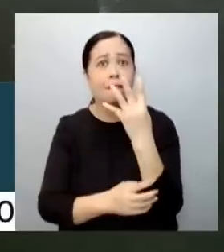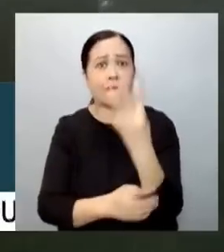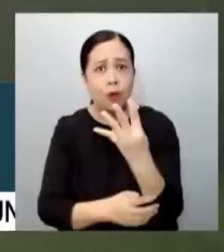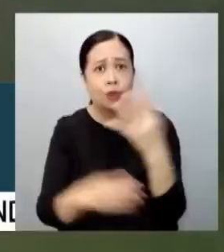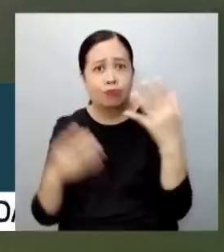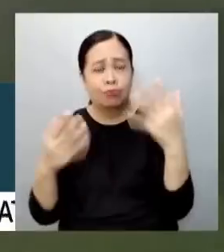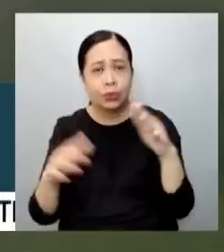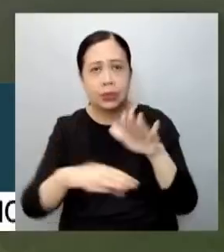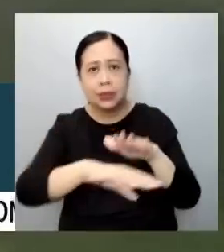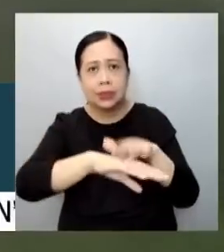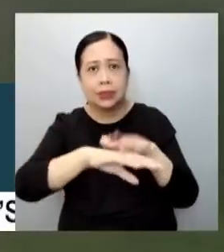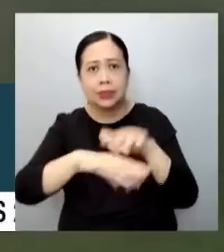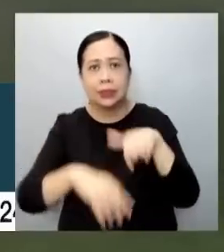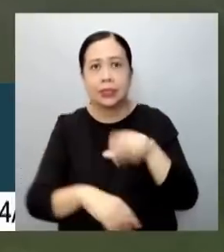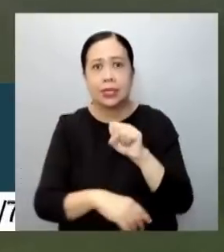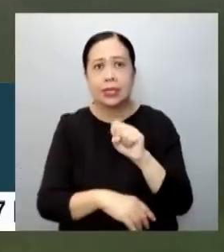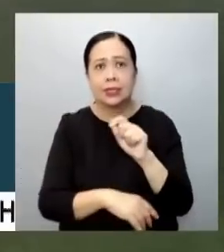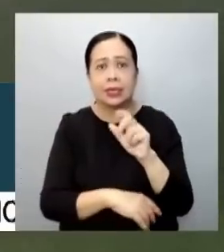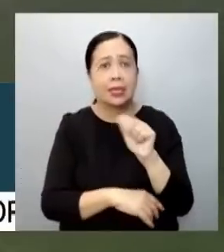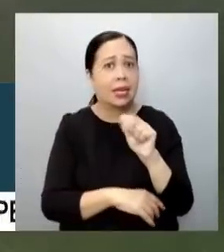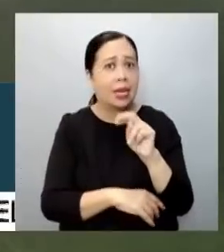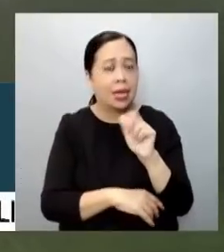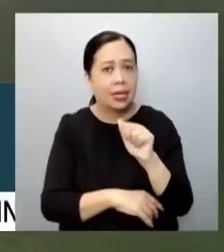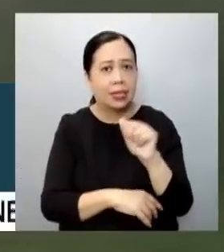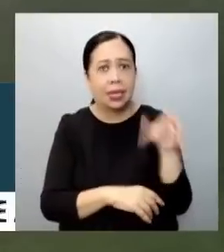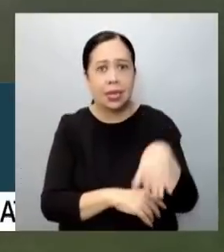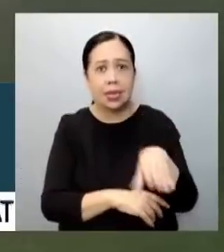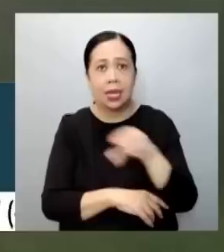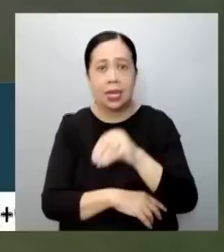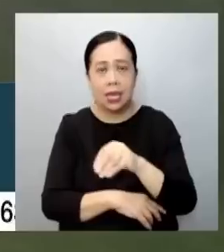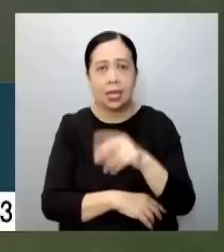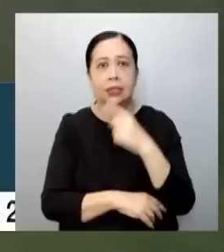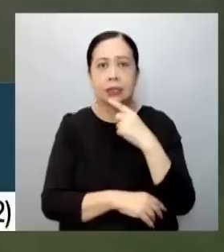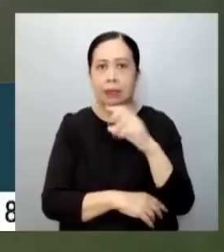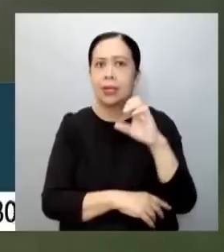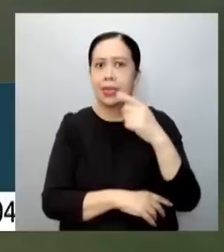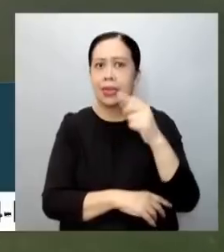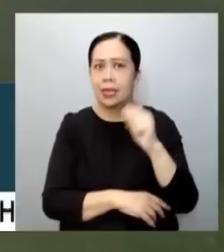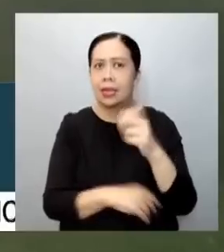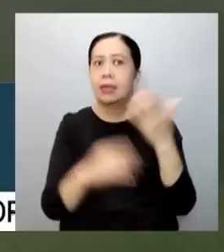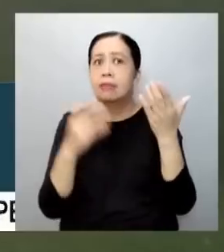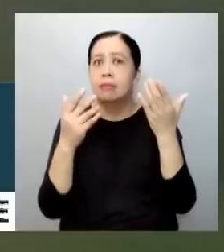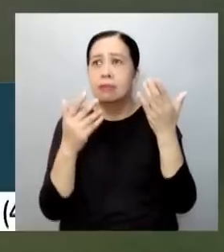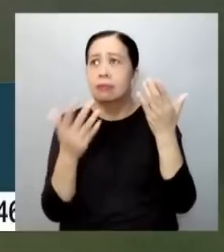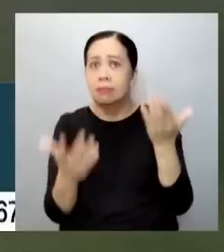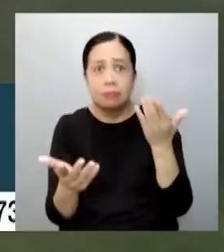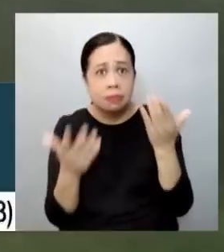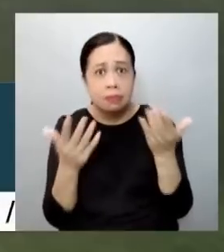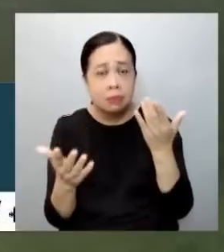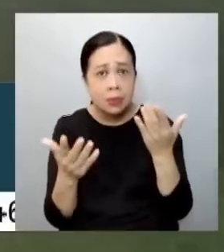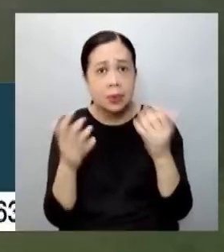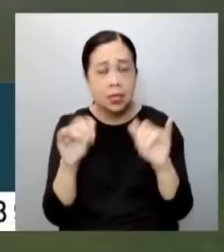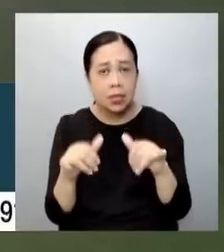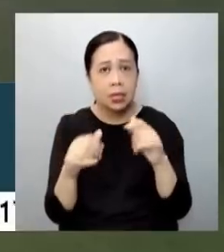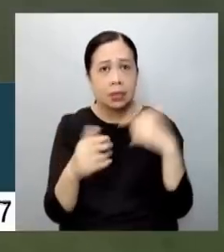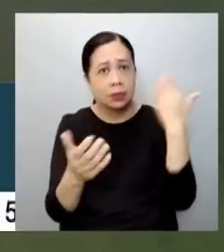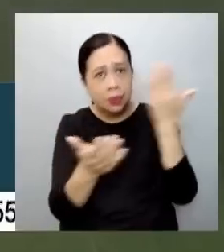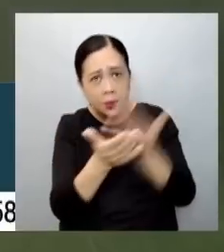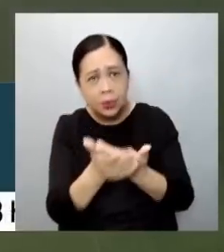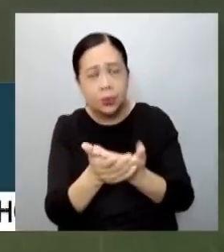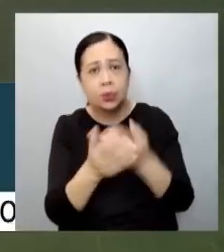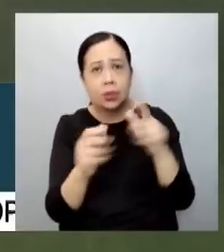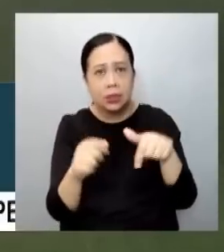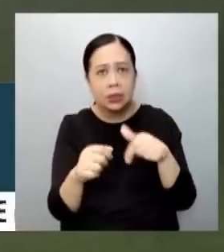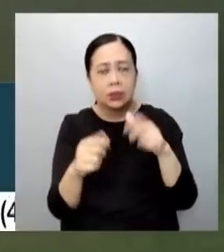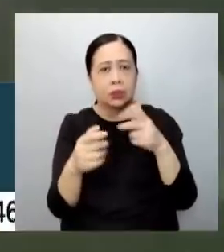in Santa Ana, Cagayan, and Pag-asa says Egay may most likely make landfall or pass very